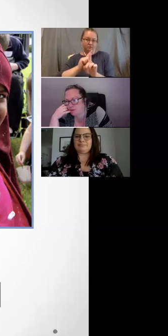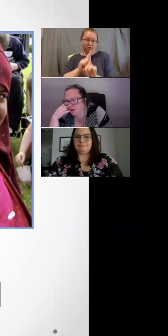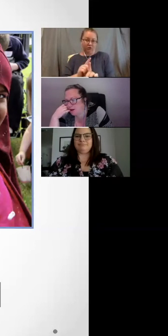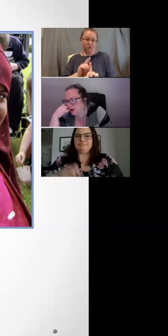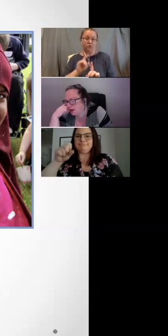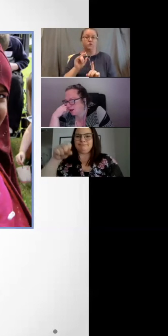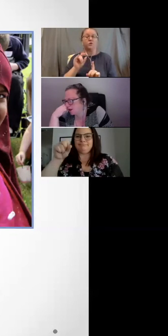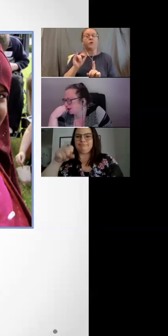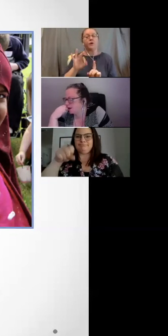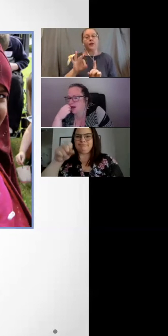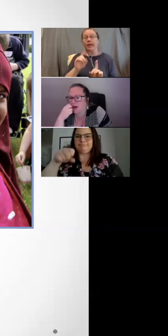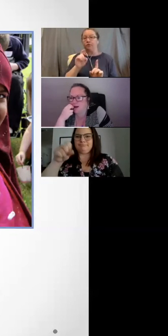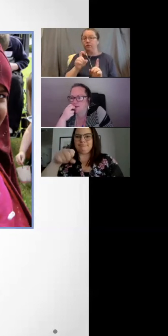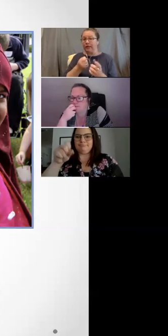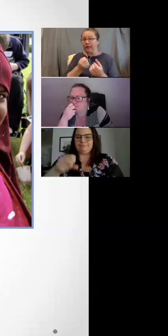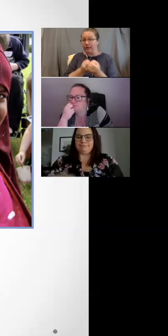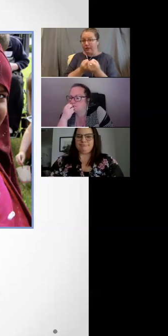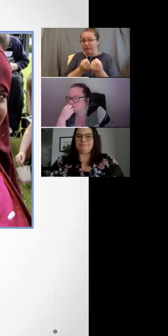that's an option.